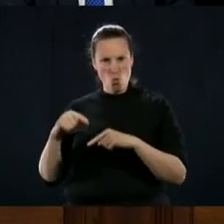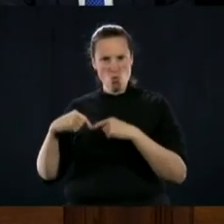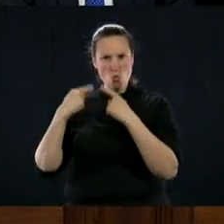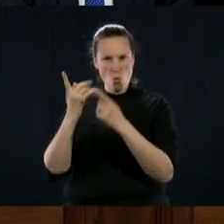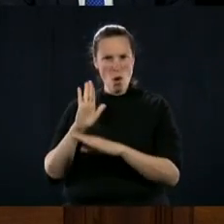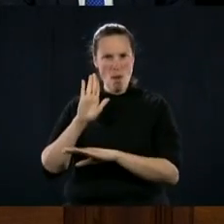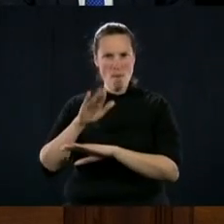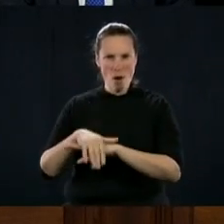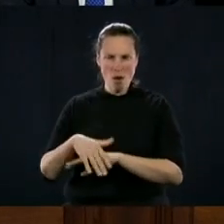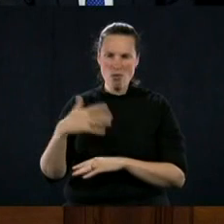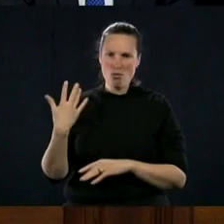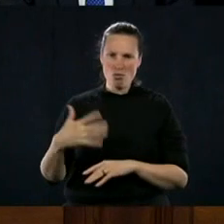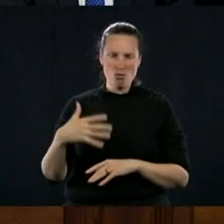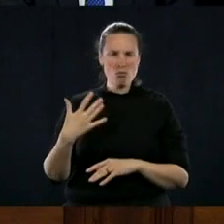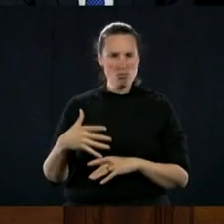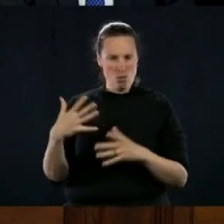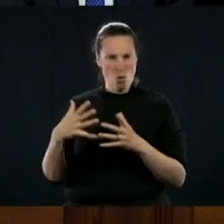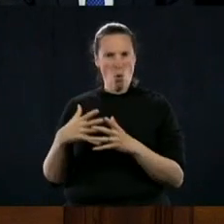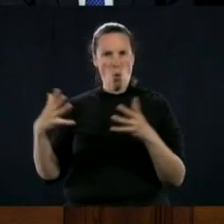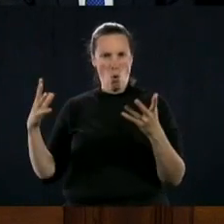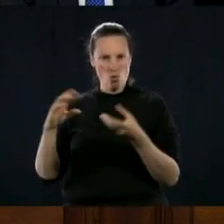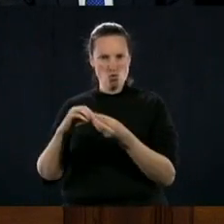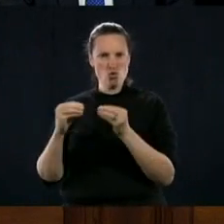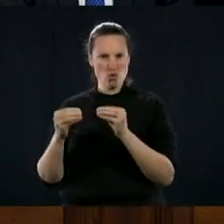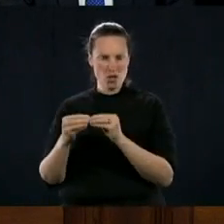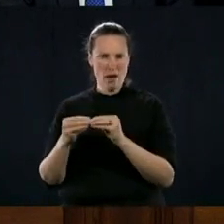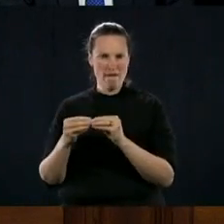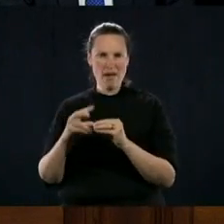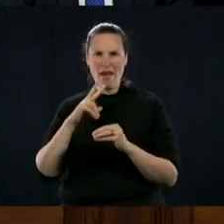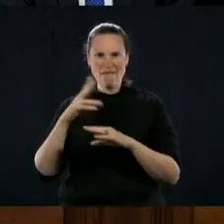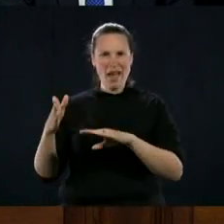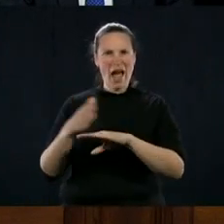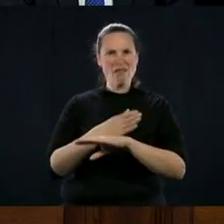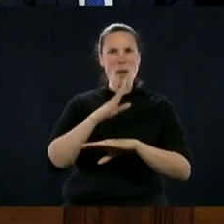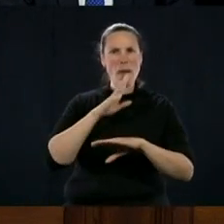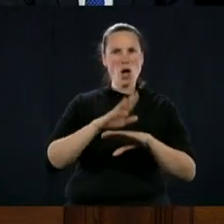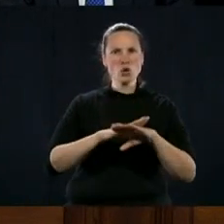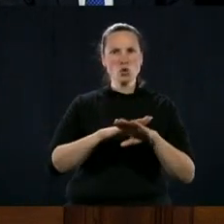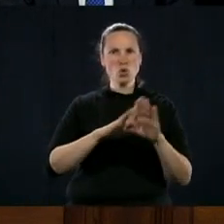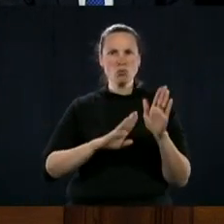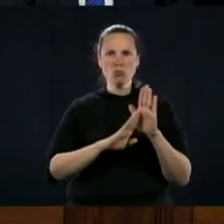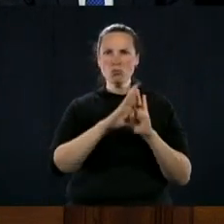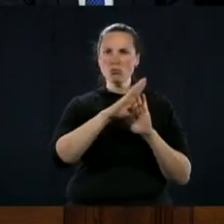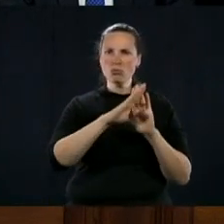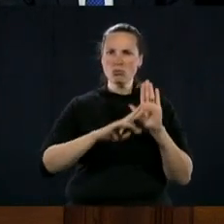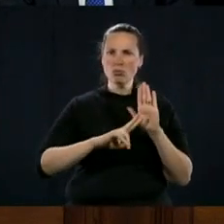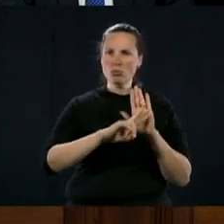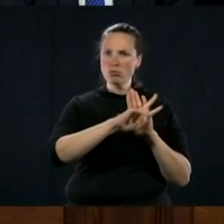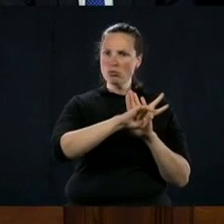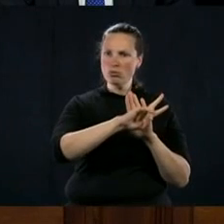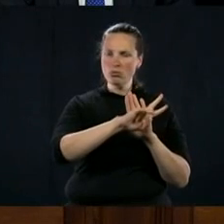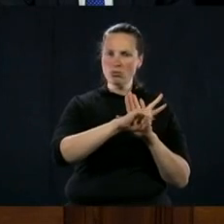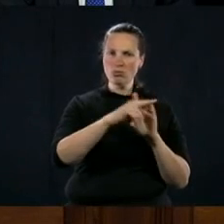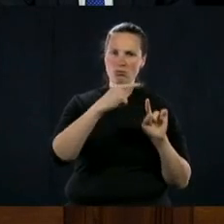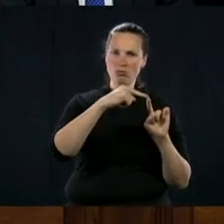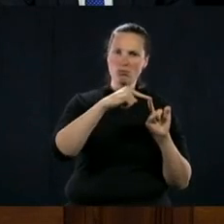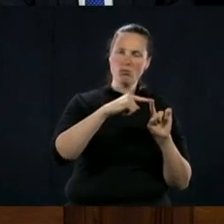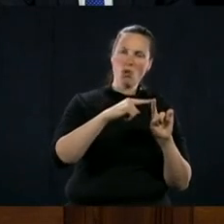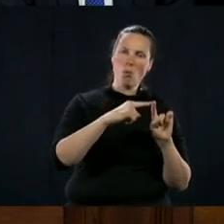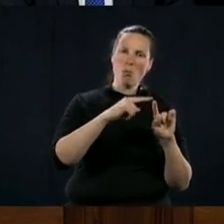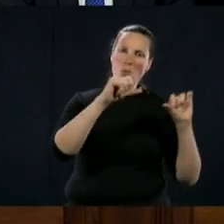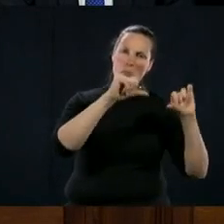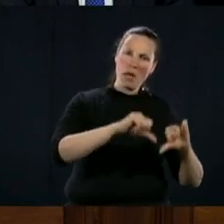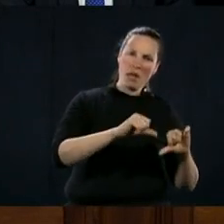deaths since the beginning of the pandemic. It's higher than the optimistic number that you had given us in your graph.